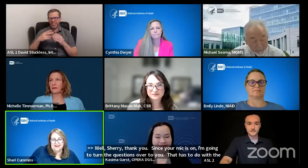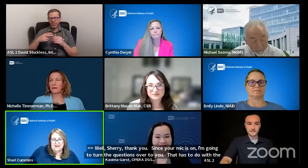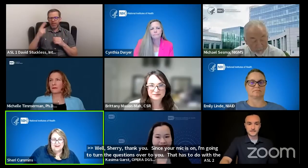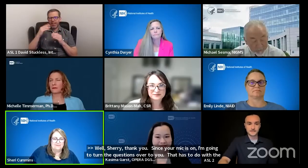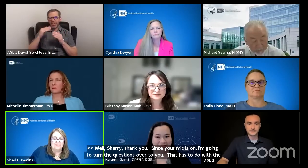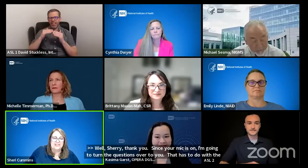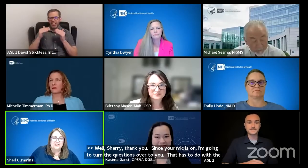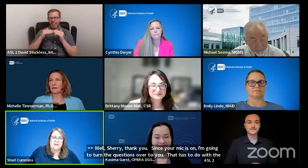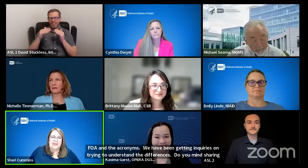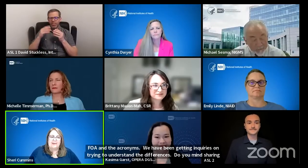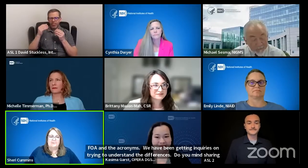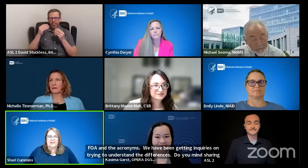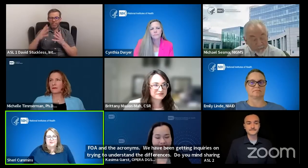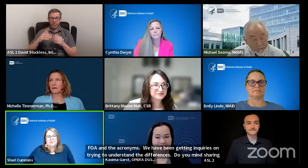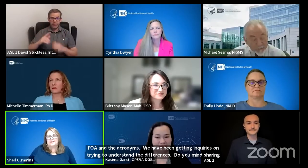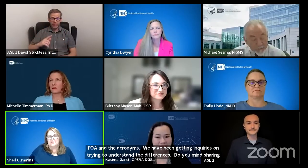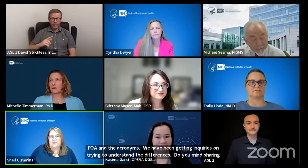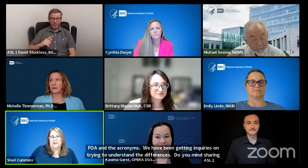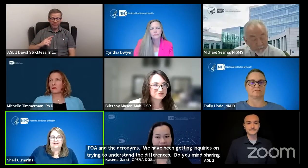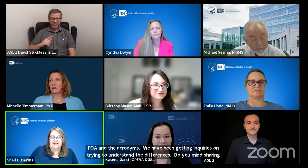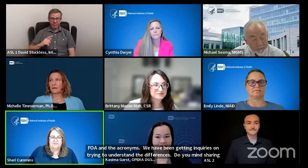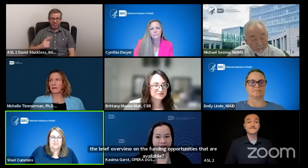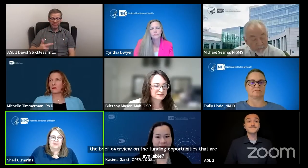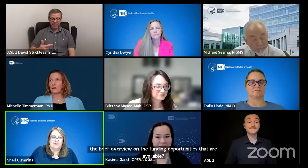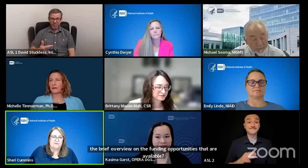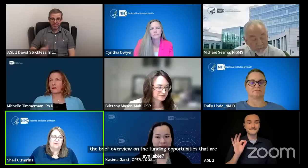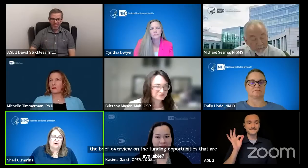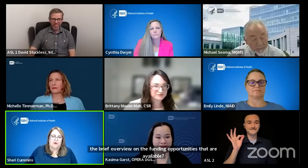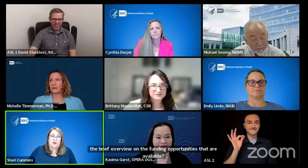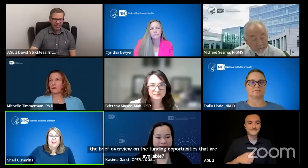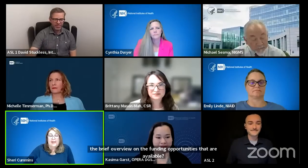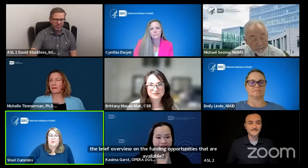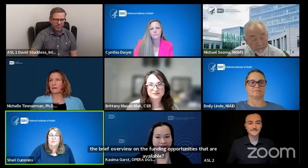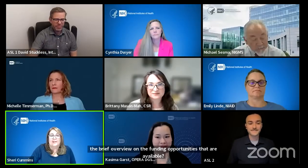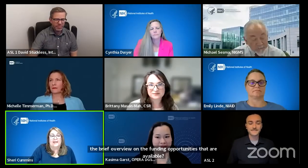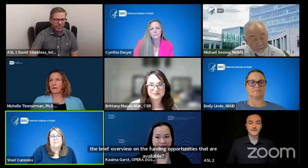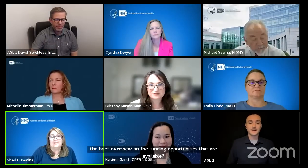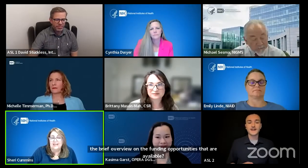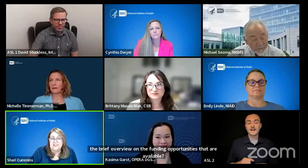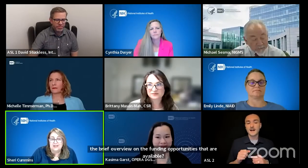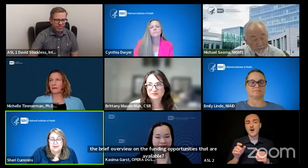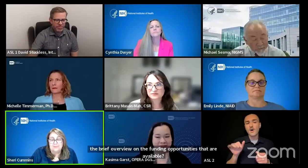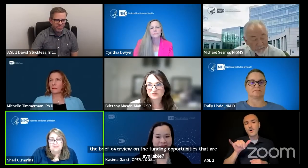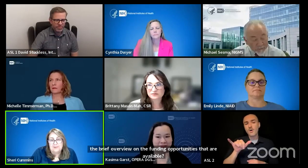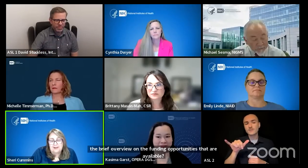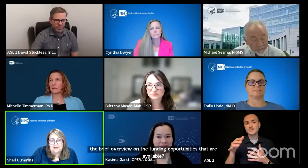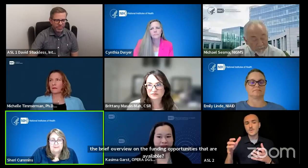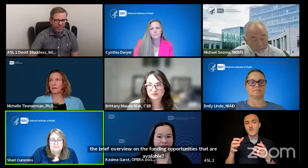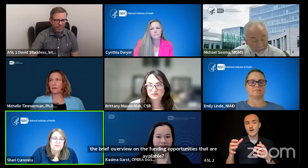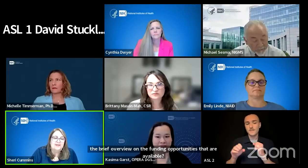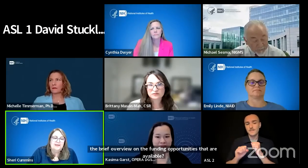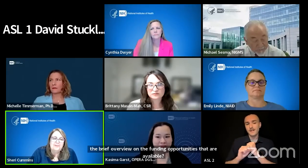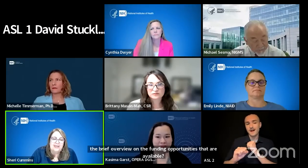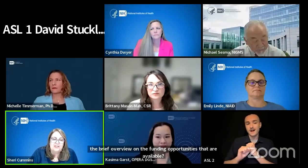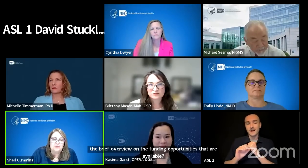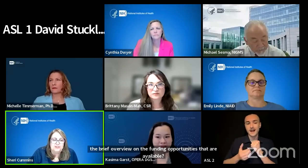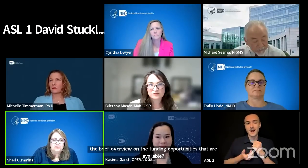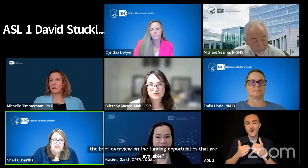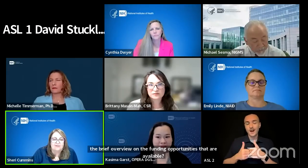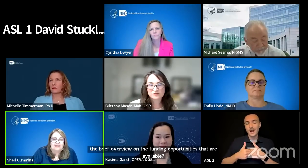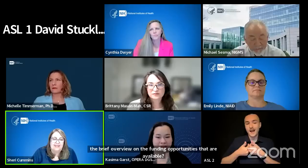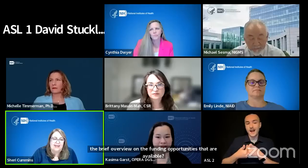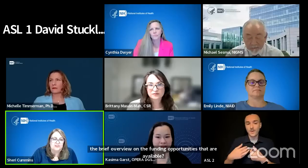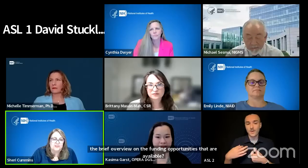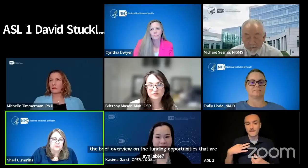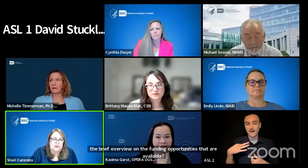high-level information on that, but I do also want to give a plug for on our How to Apply application guide page. We